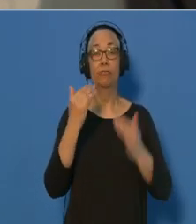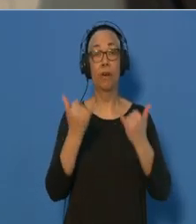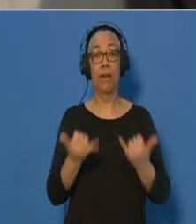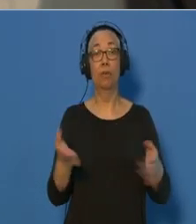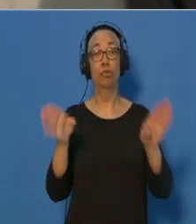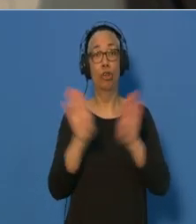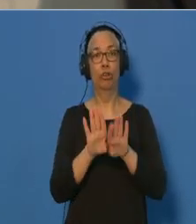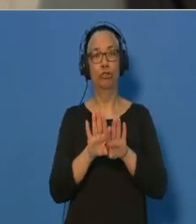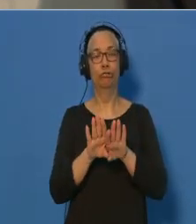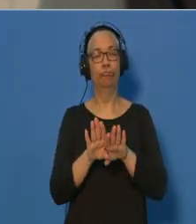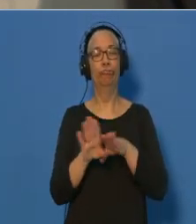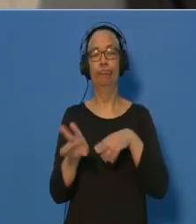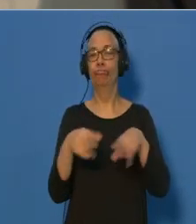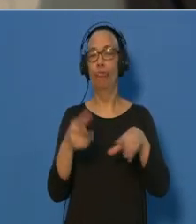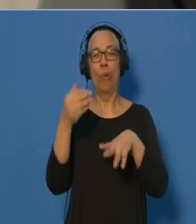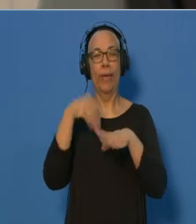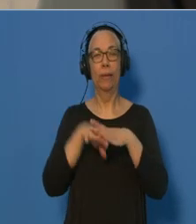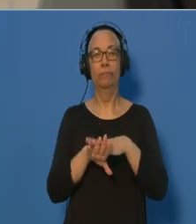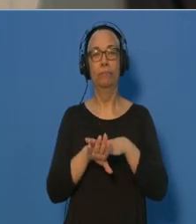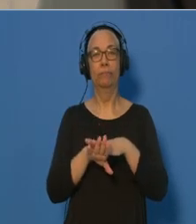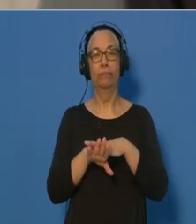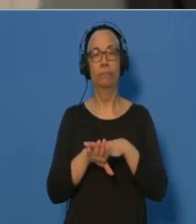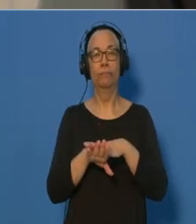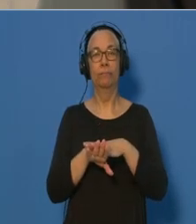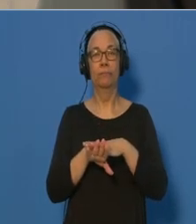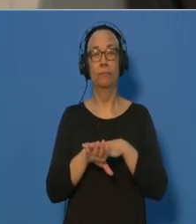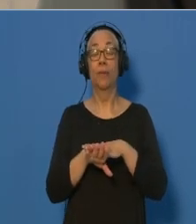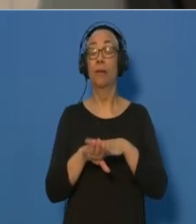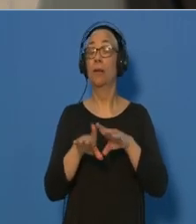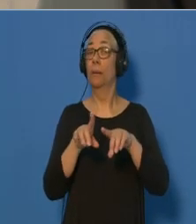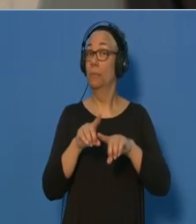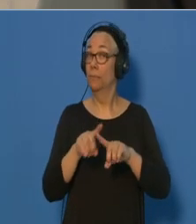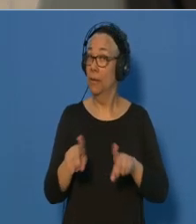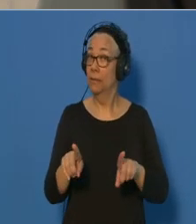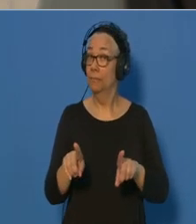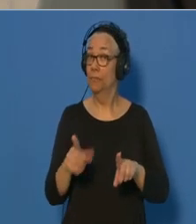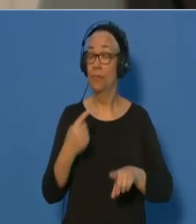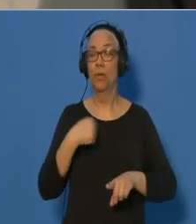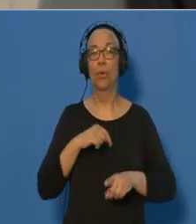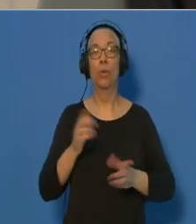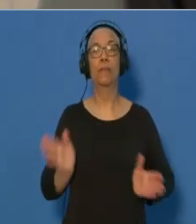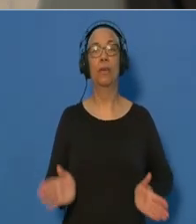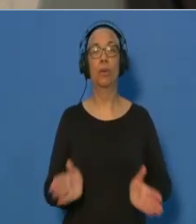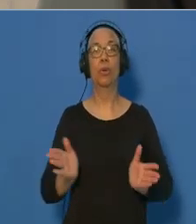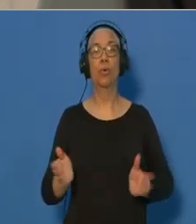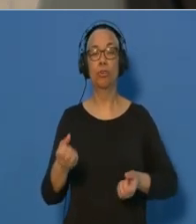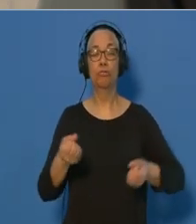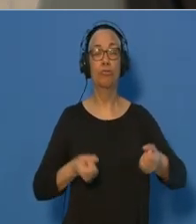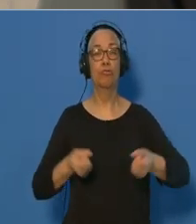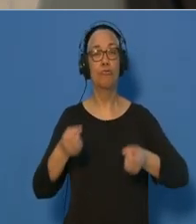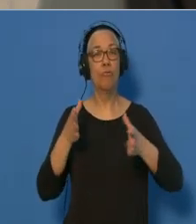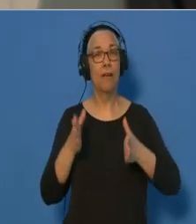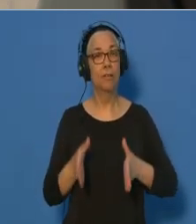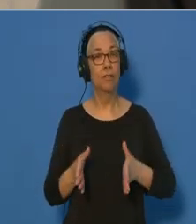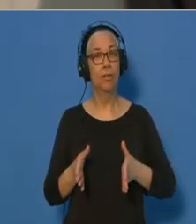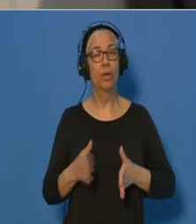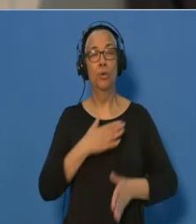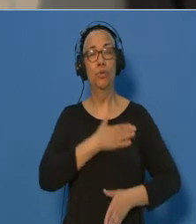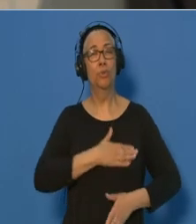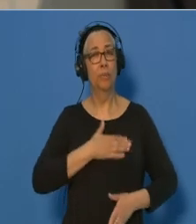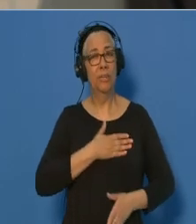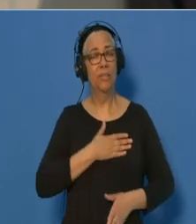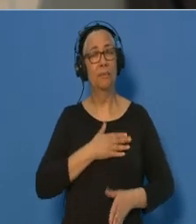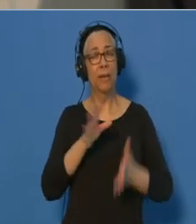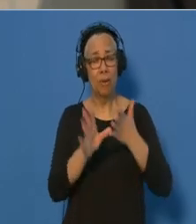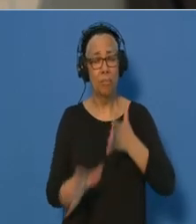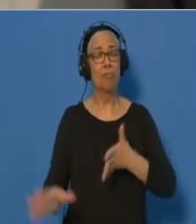to walk-in customers. Despite this, we have encouraged vehicle owners to make it a priority to ensure